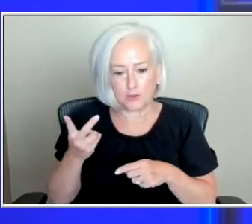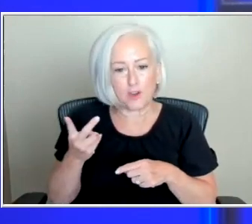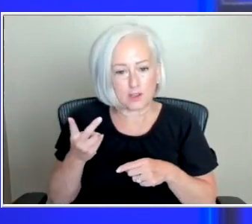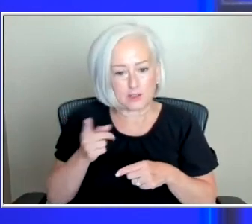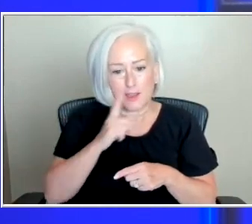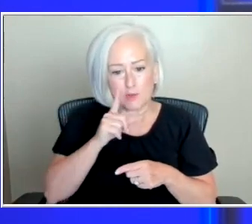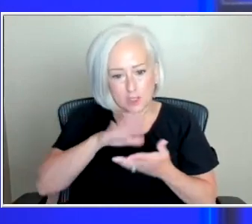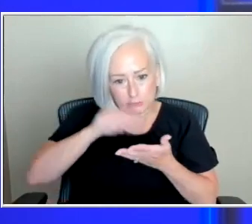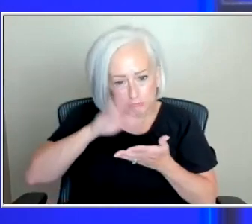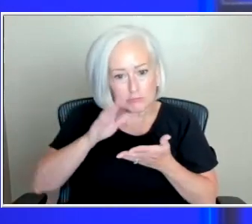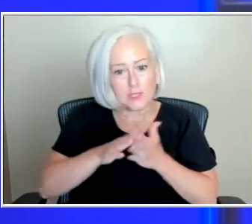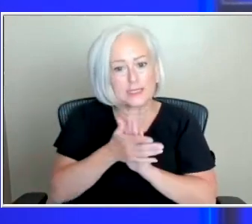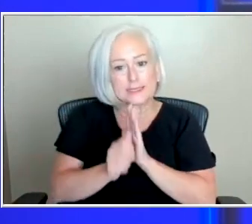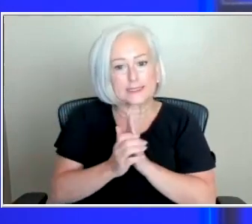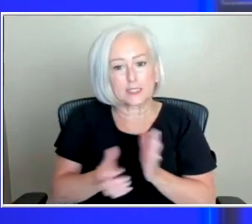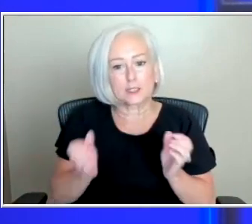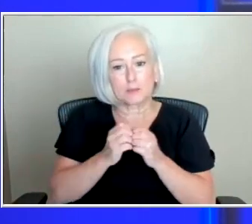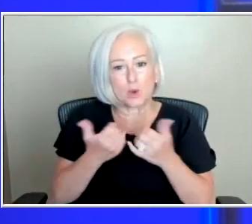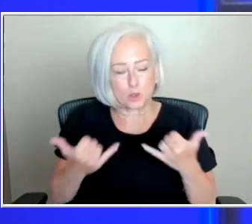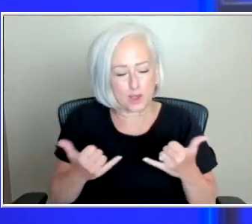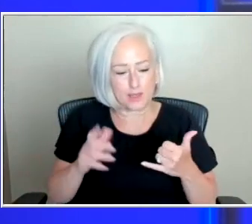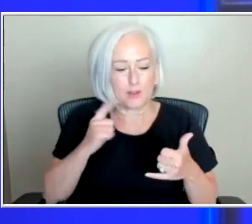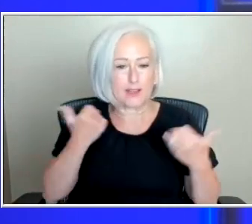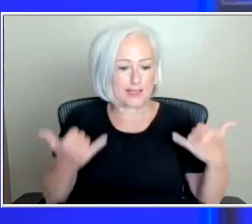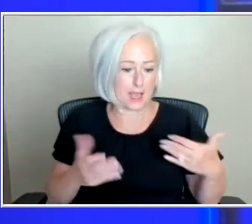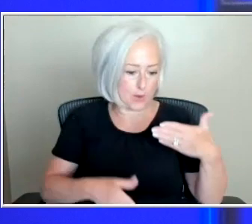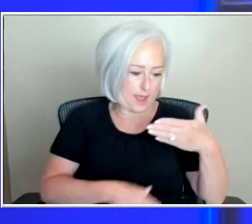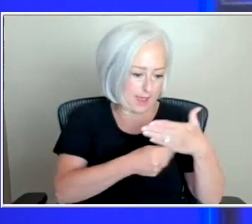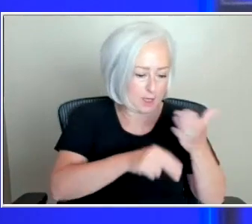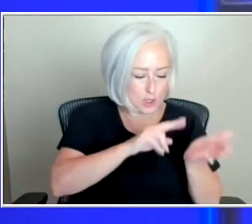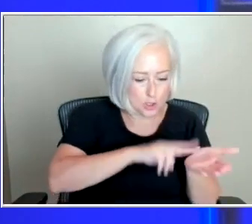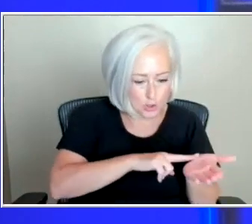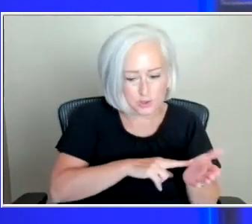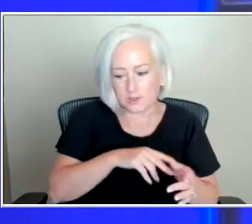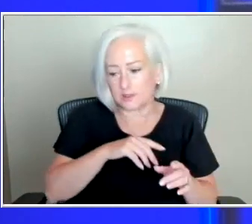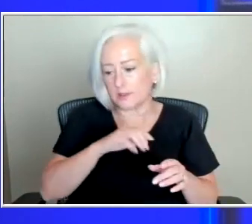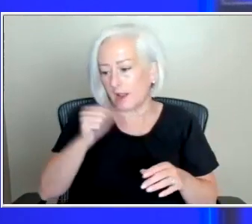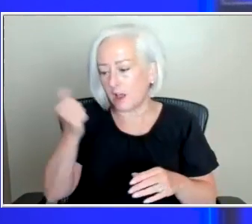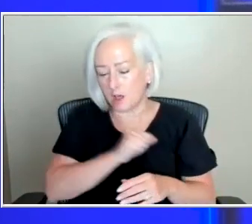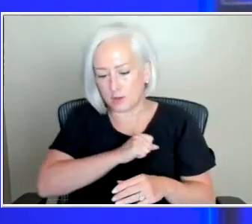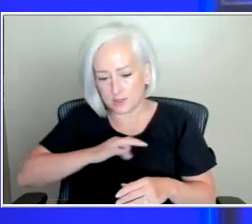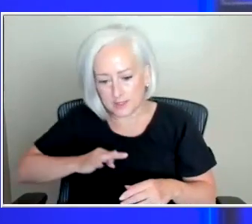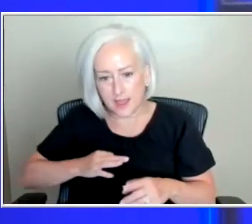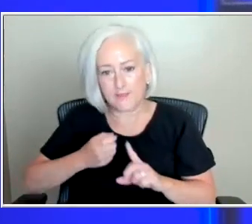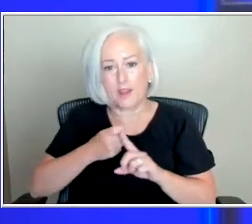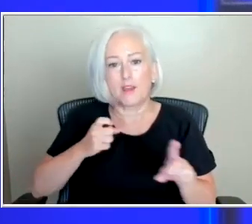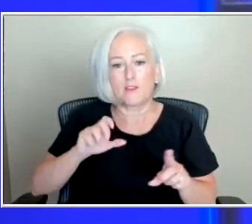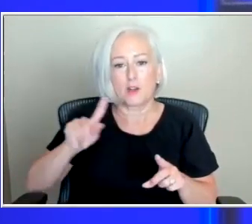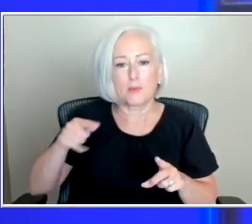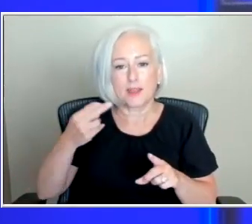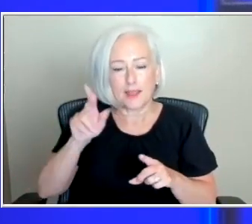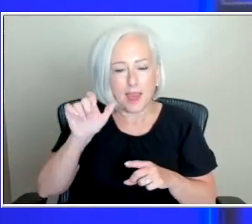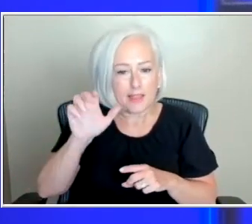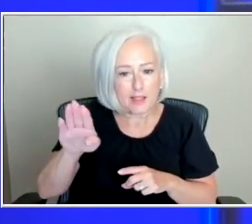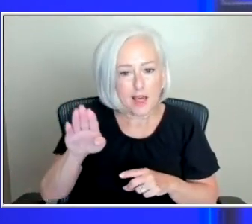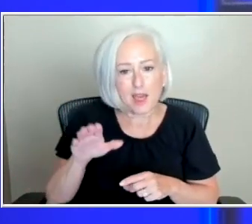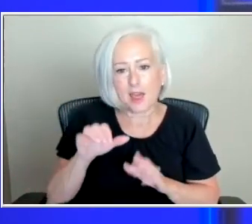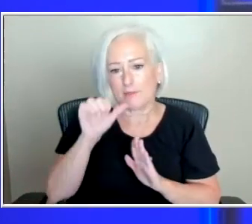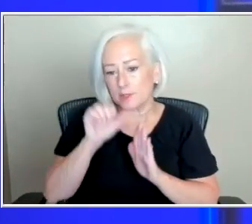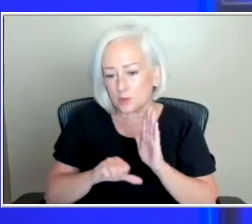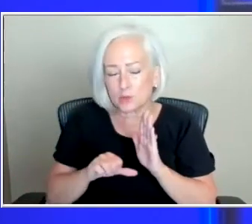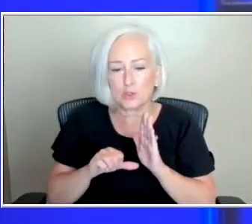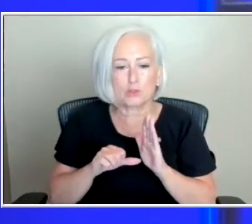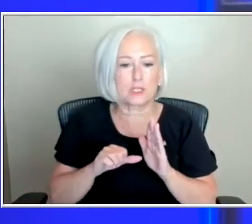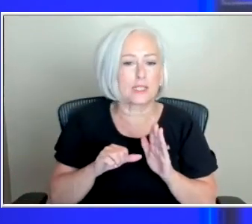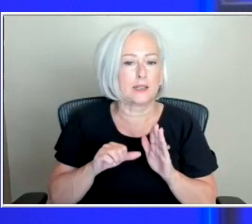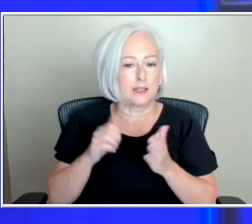number of nurse practitioners and nurses, and the staff that's in both the cath lab and the ORs, and that have